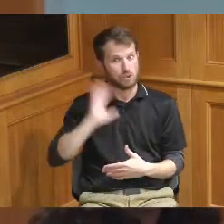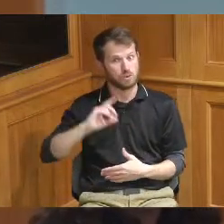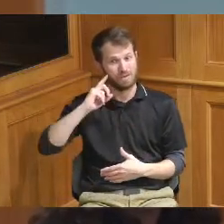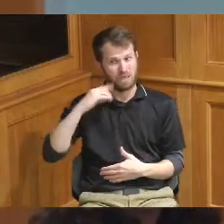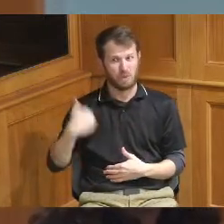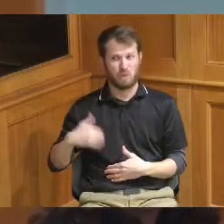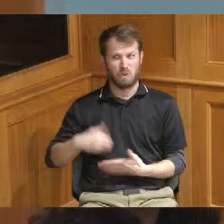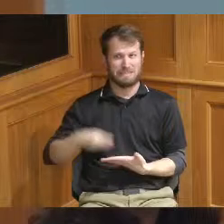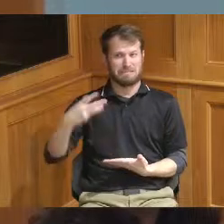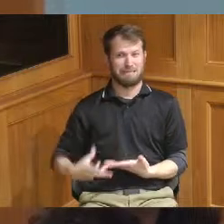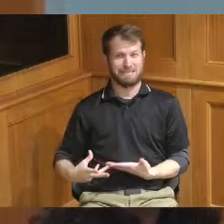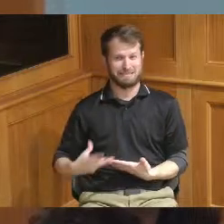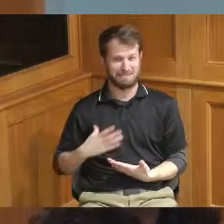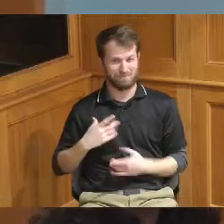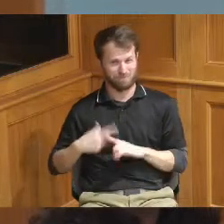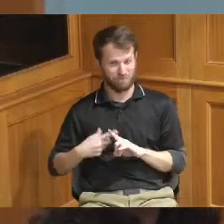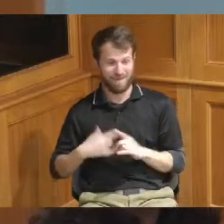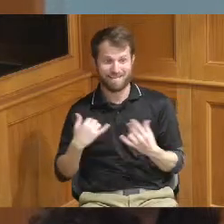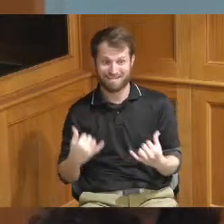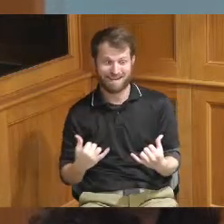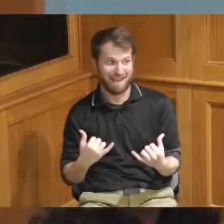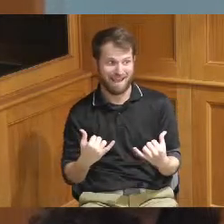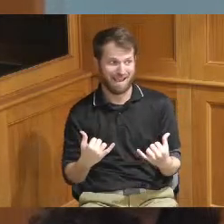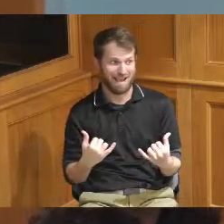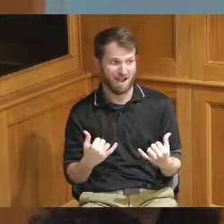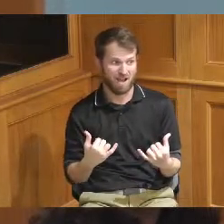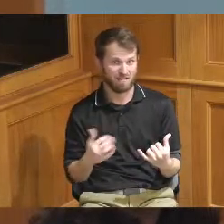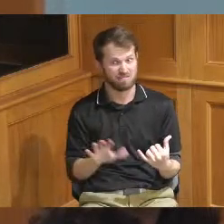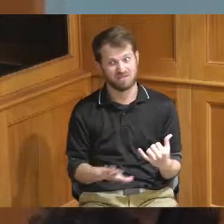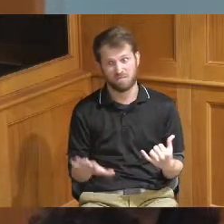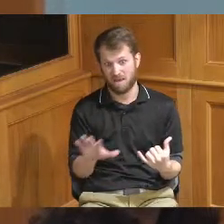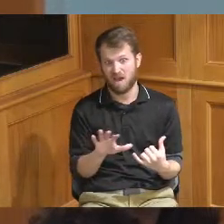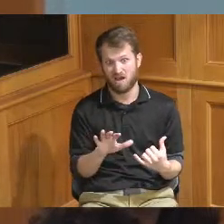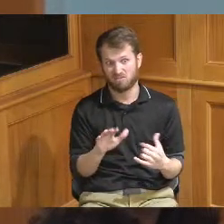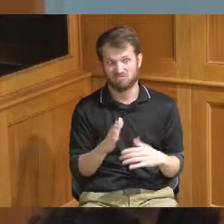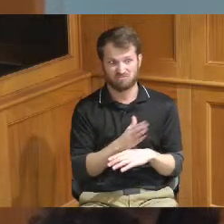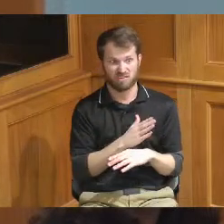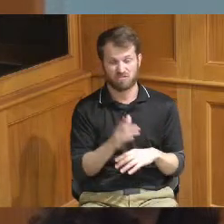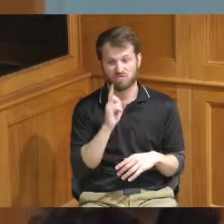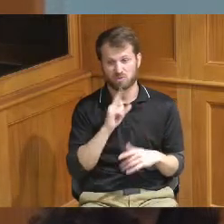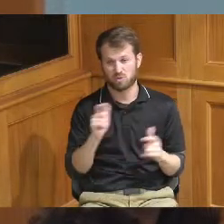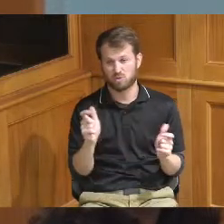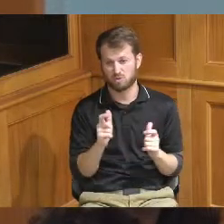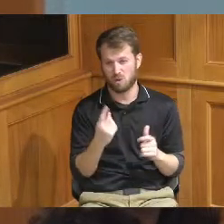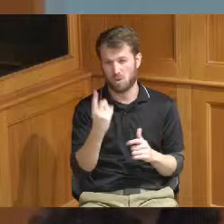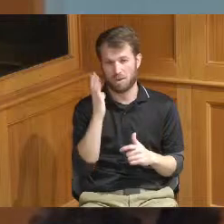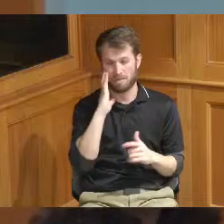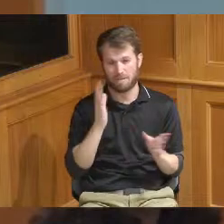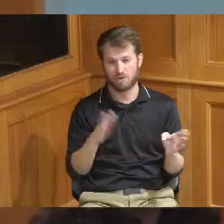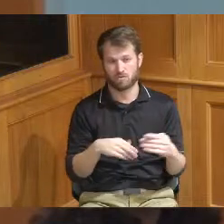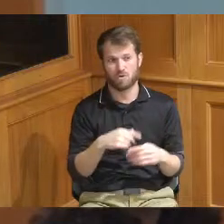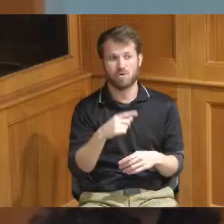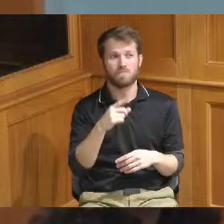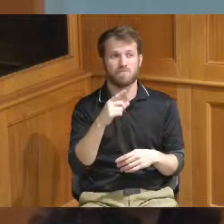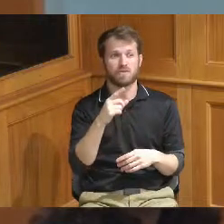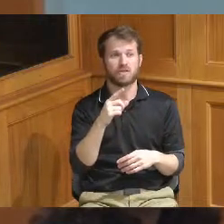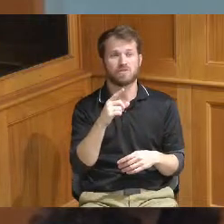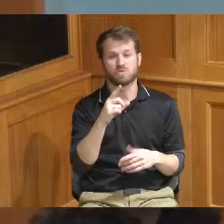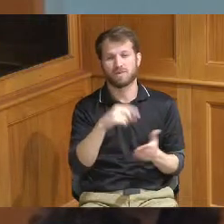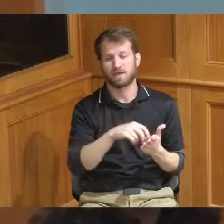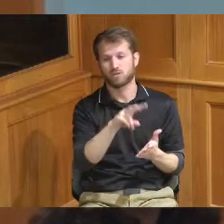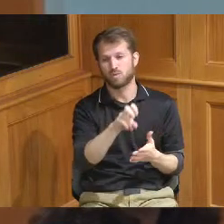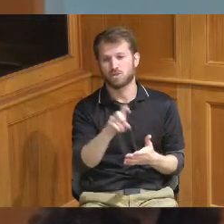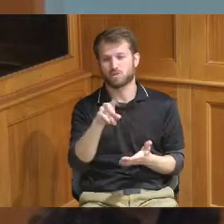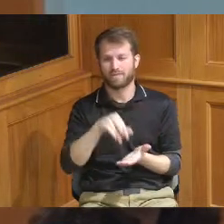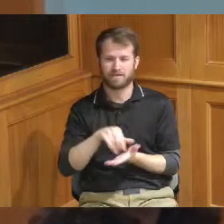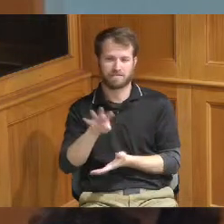for rent. Now in today's day and age, that's about right for those smaller 1-bedroom units in that $1,200 to $1,400 a